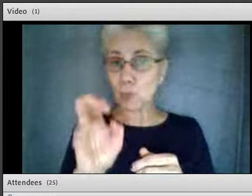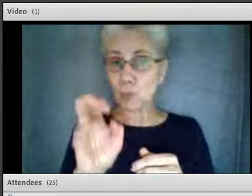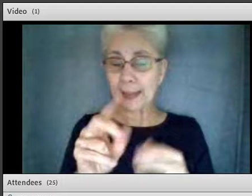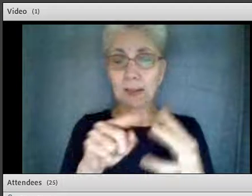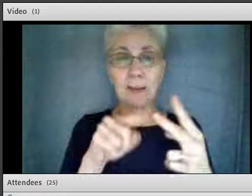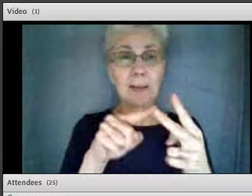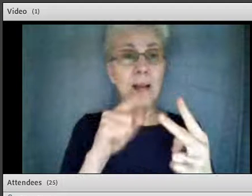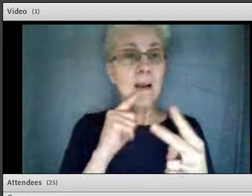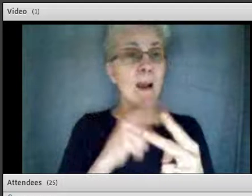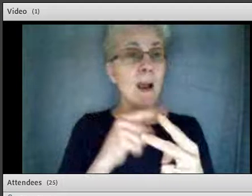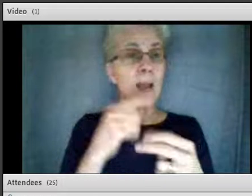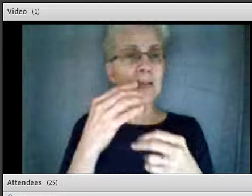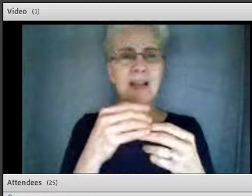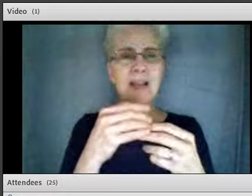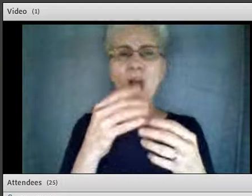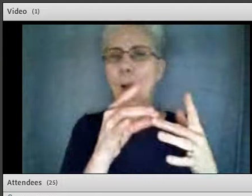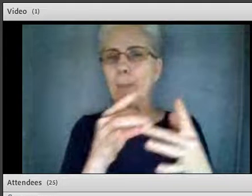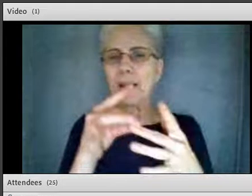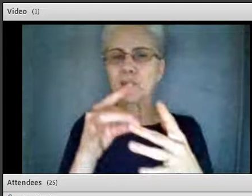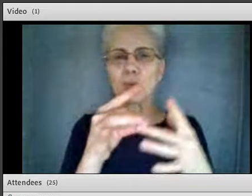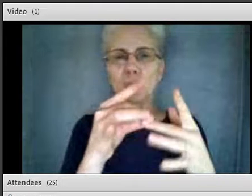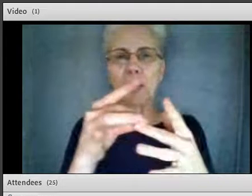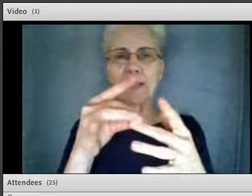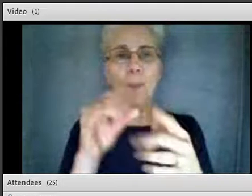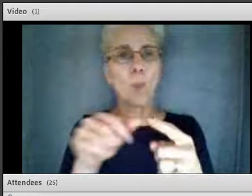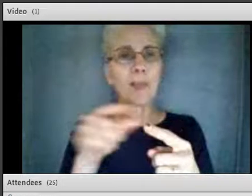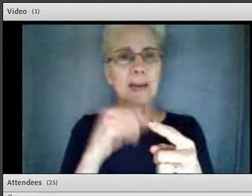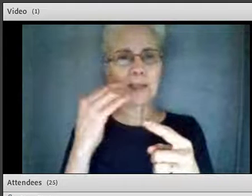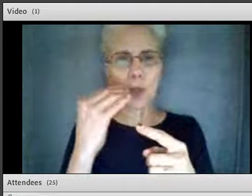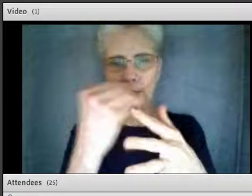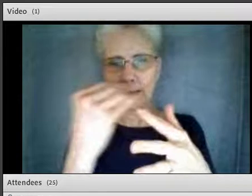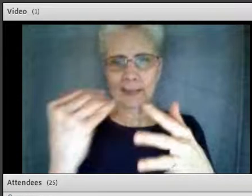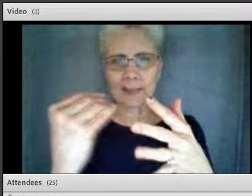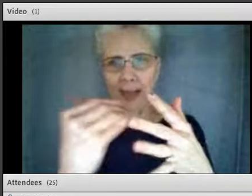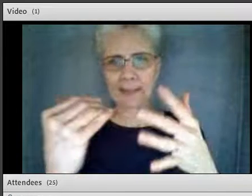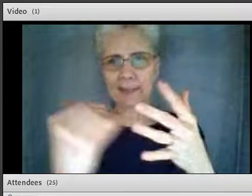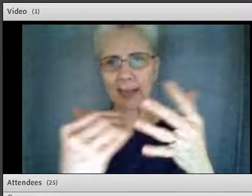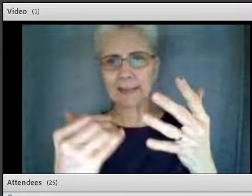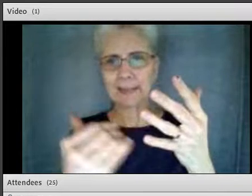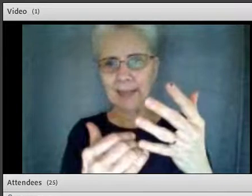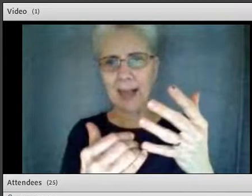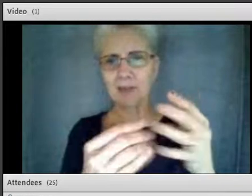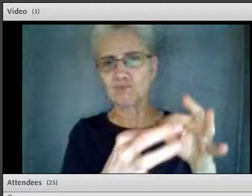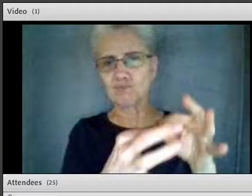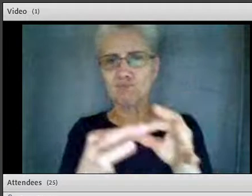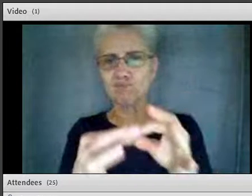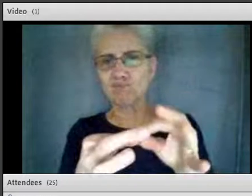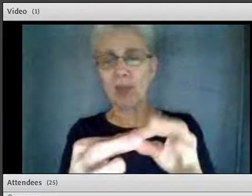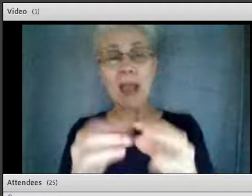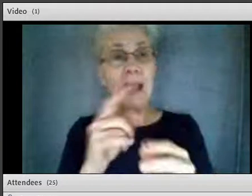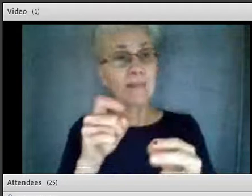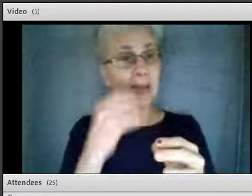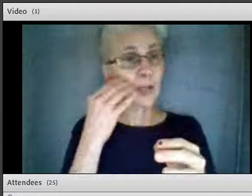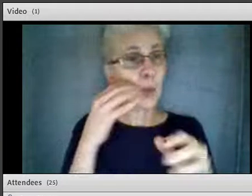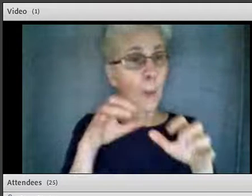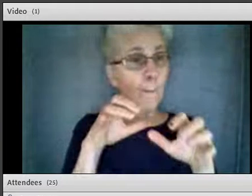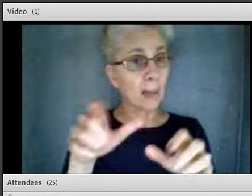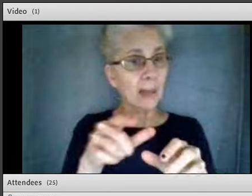them into where they need to go? For you, the public library, if they need to know programming information, do I have everything on